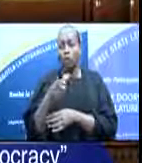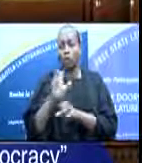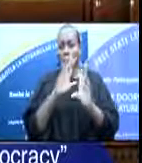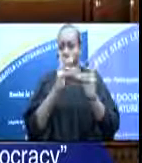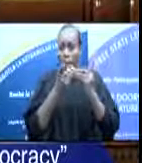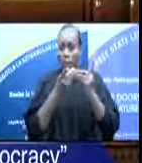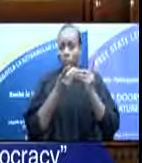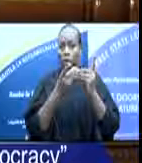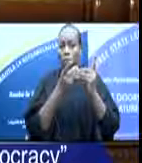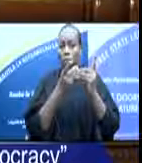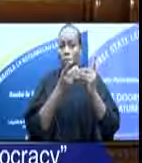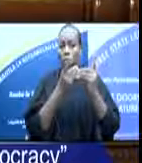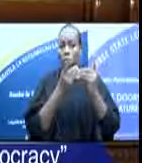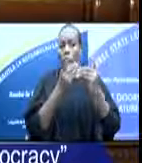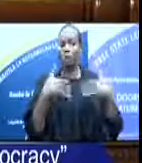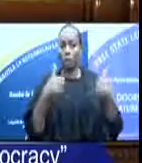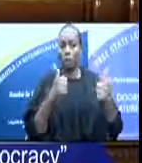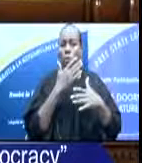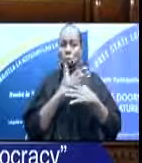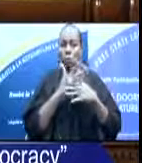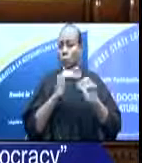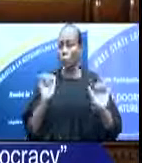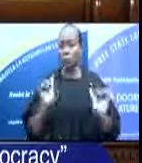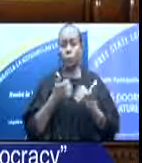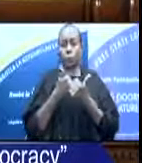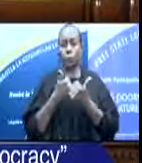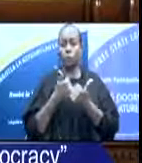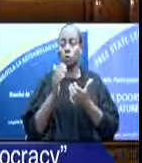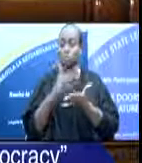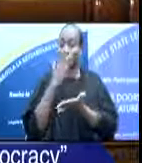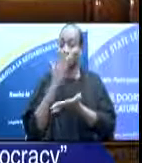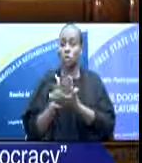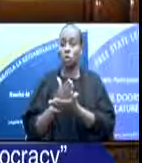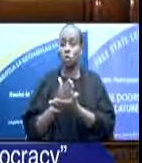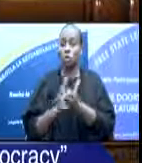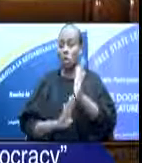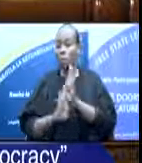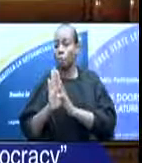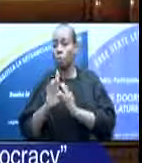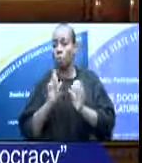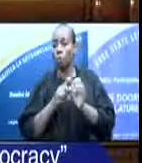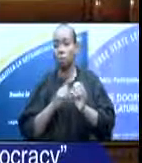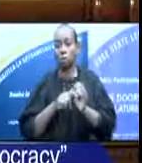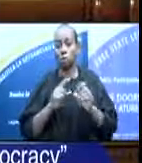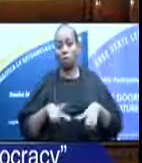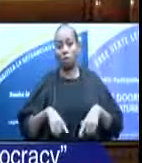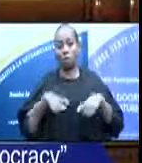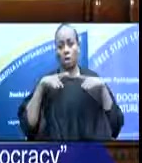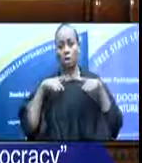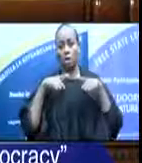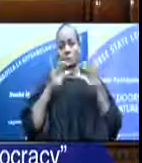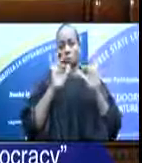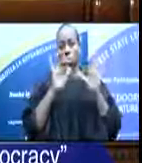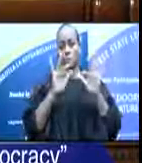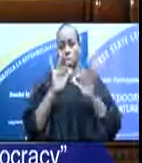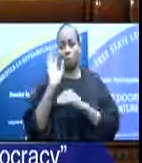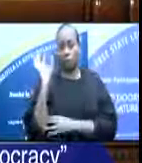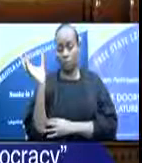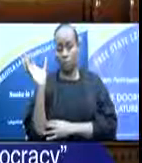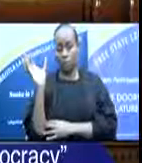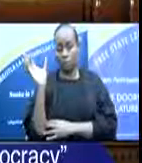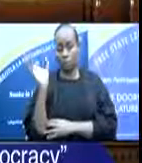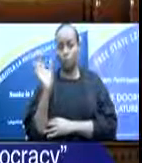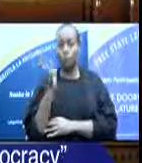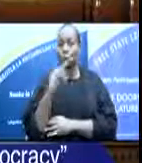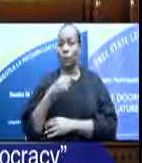Department of Health are working. They are striving to intensify efforts to improve the quality of health for our people in this province. We must